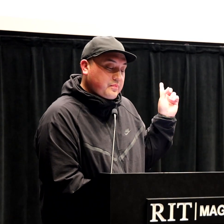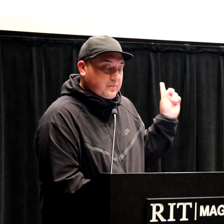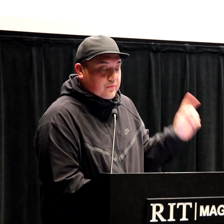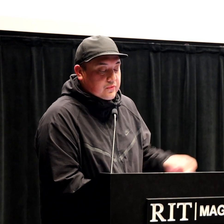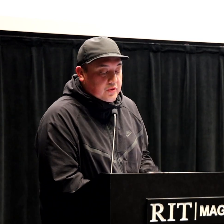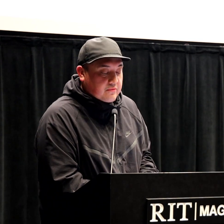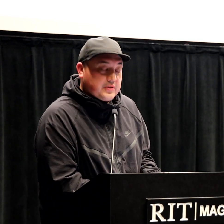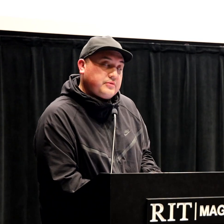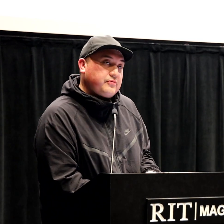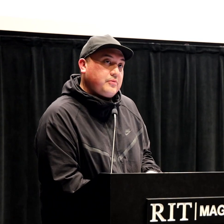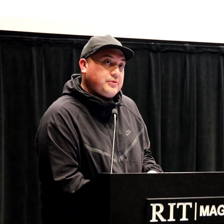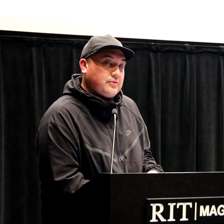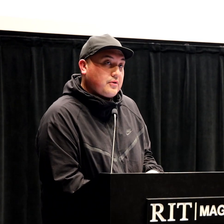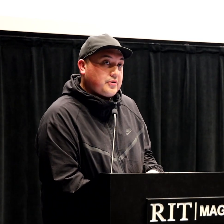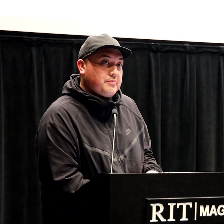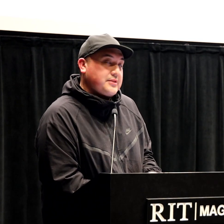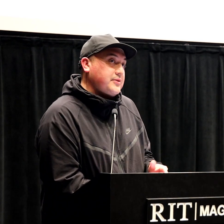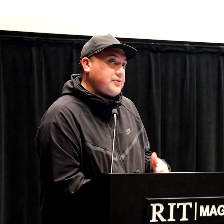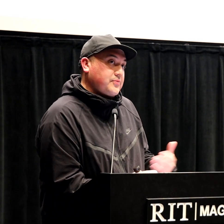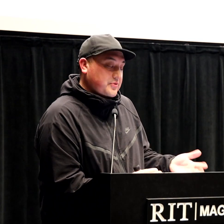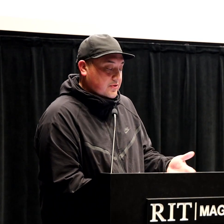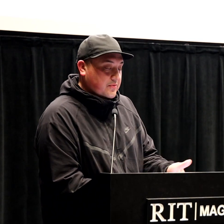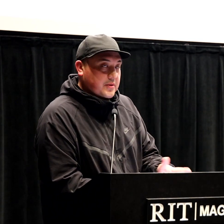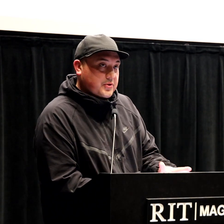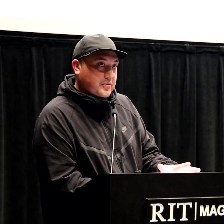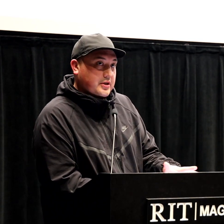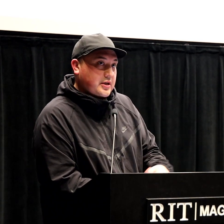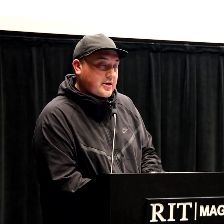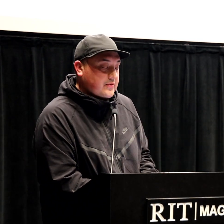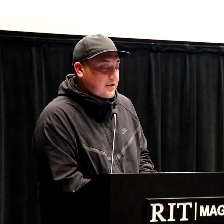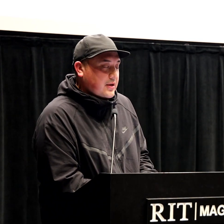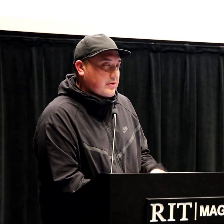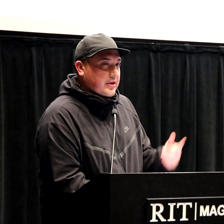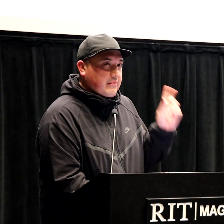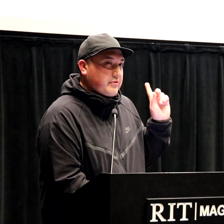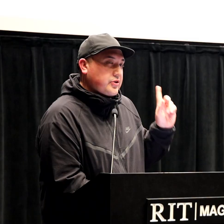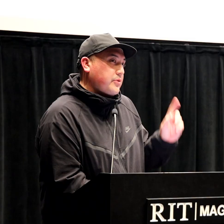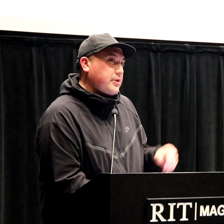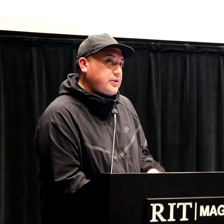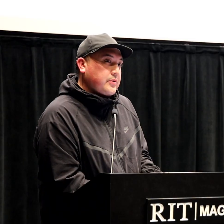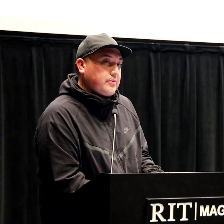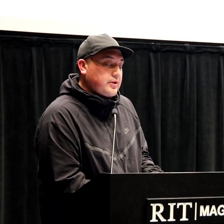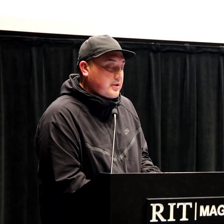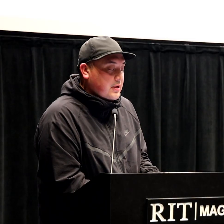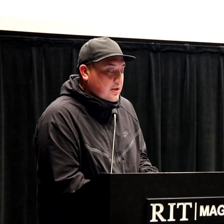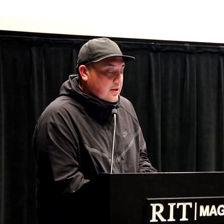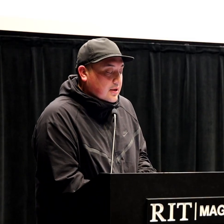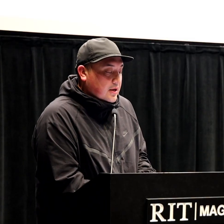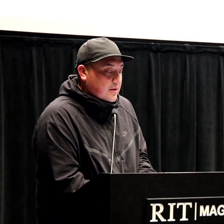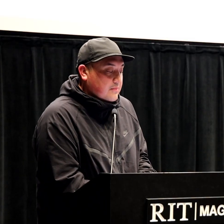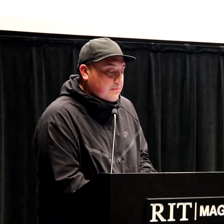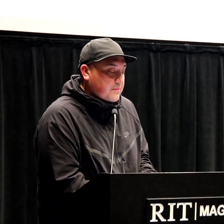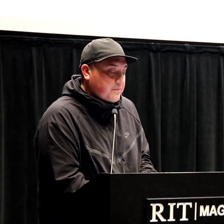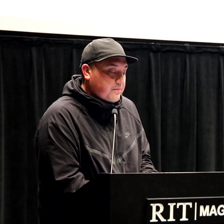that co-invention firm is no longer in business, which is why I'm showing it now. I don't think I've ever shown that to anyone.